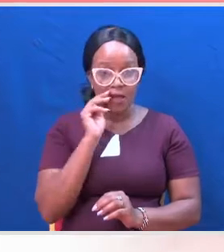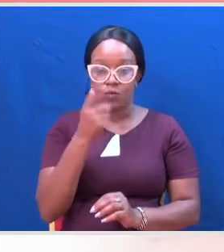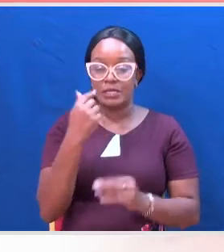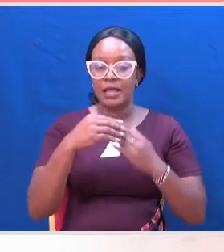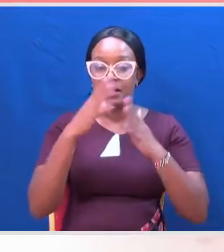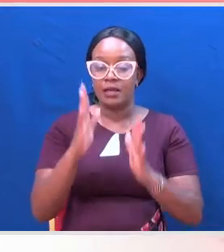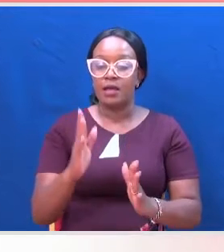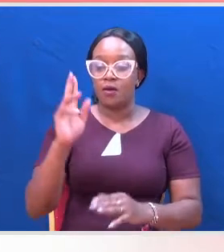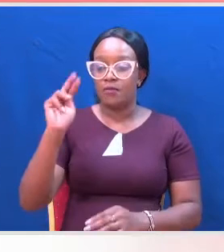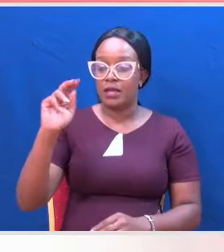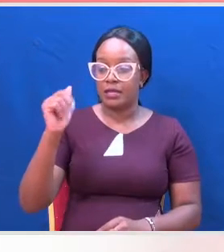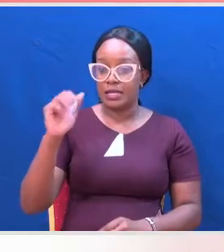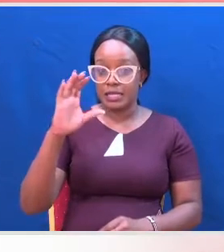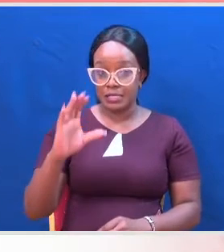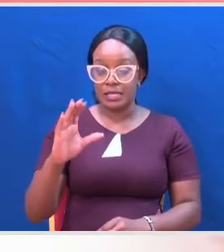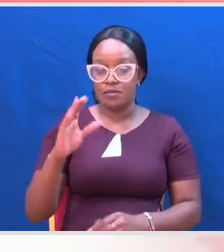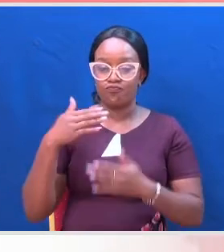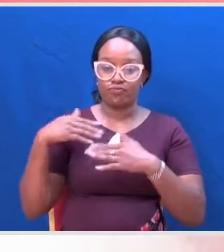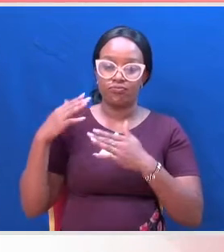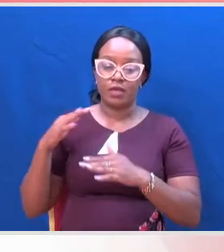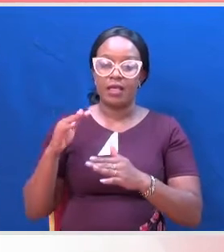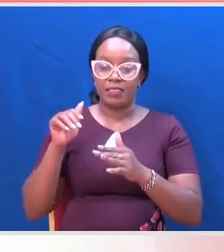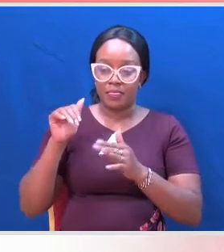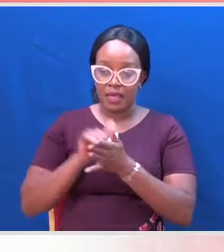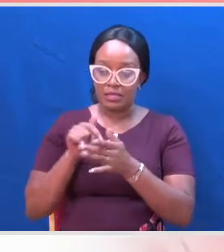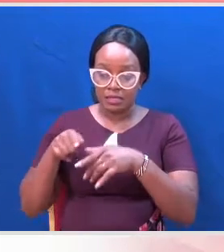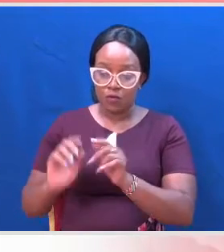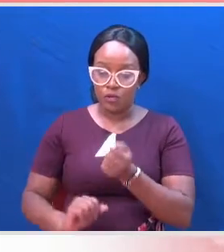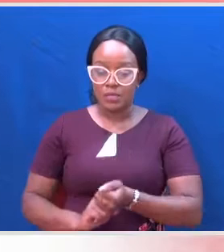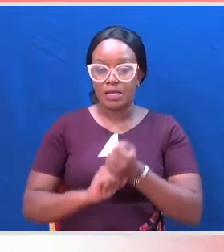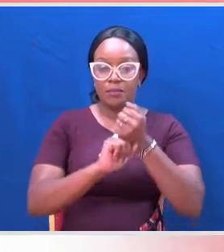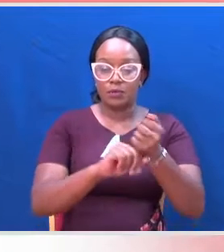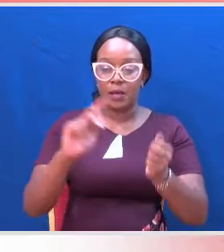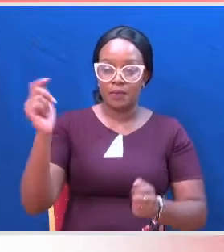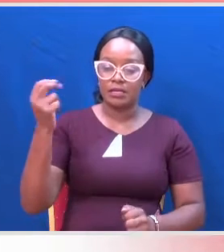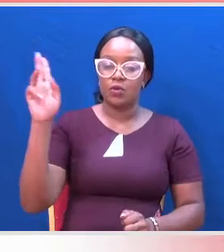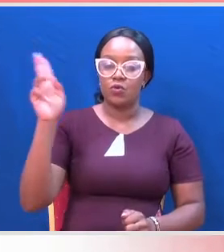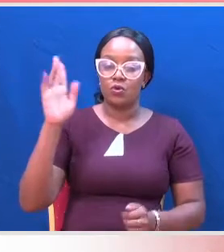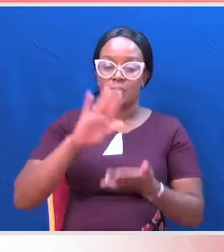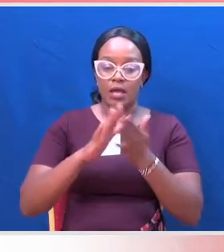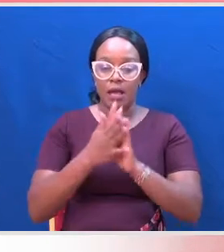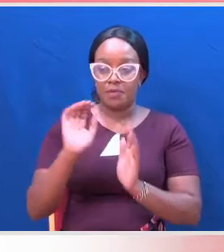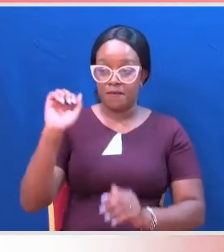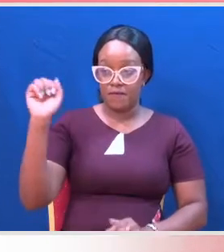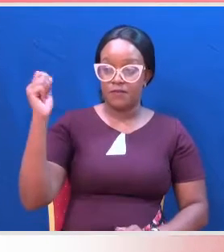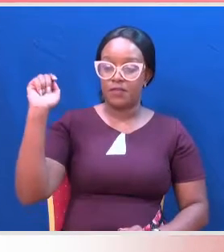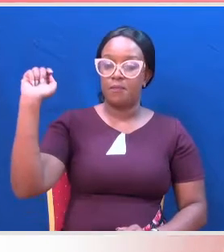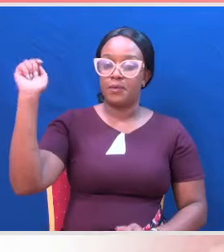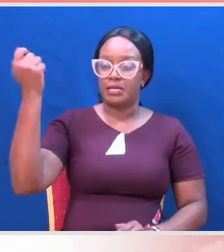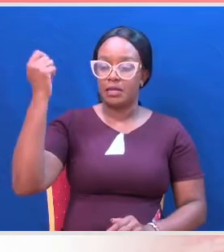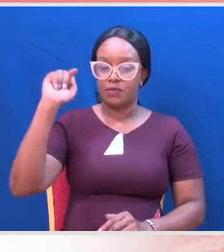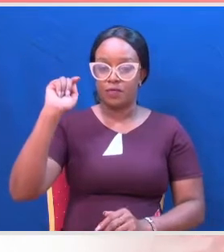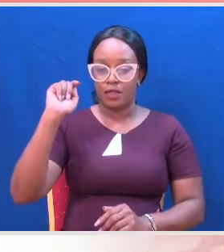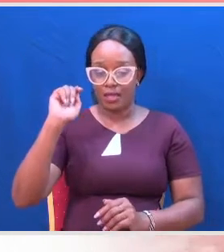that he will be endorsed by President Uhuru Kenyatta to become the fifth president of Kenya. Mudavadi has urged Kenyans to choose